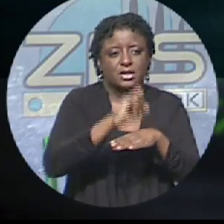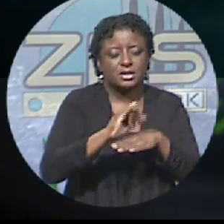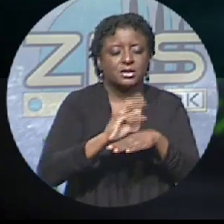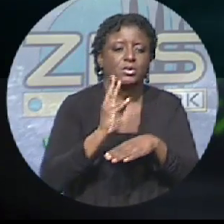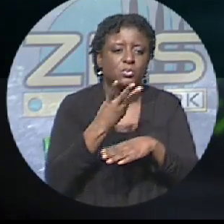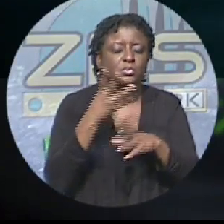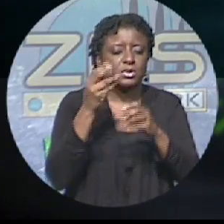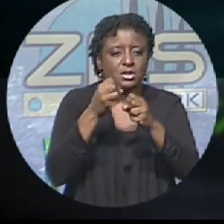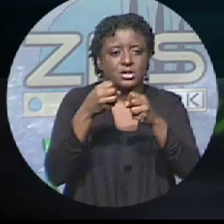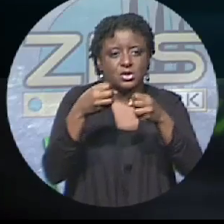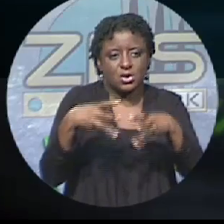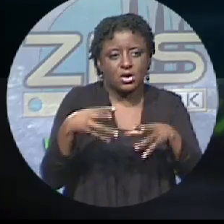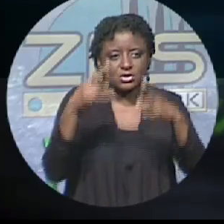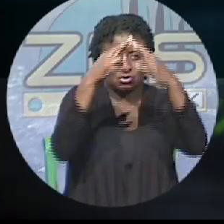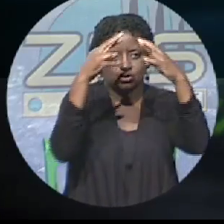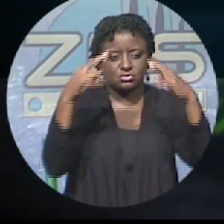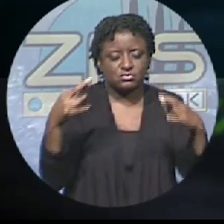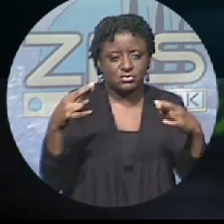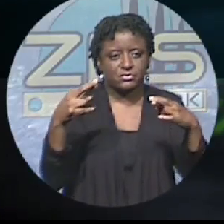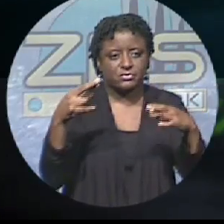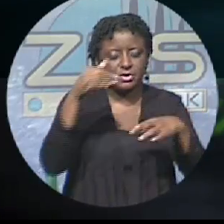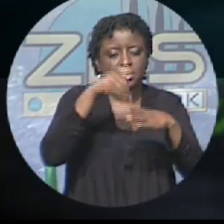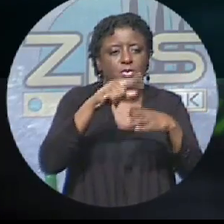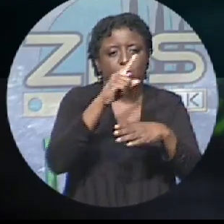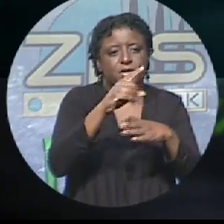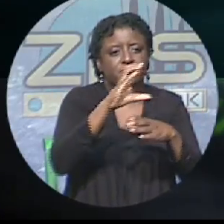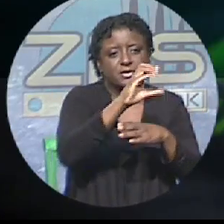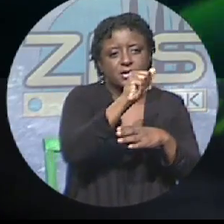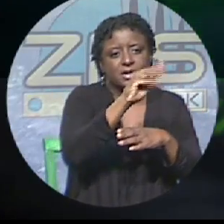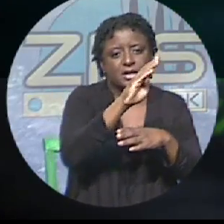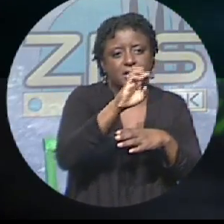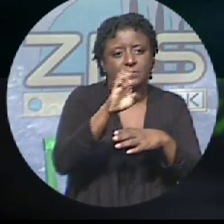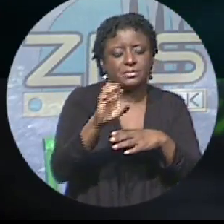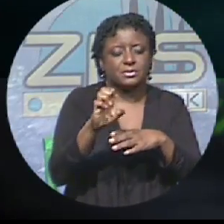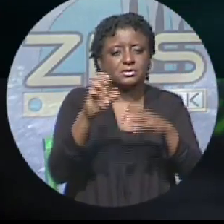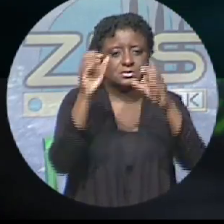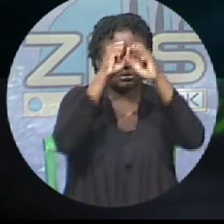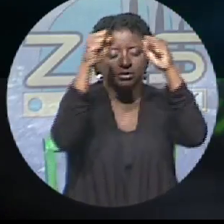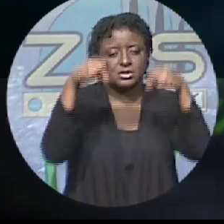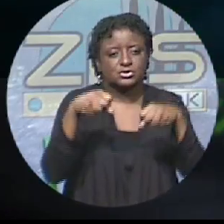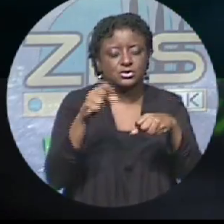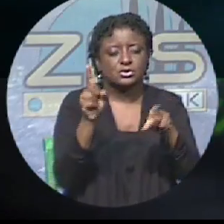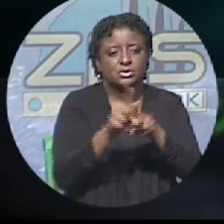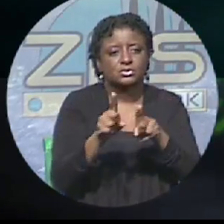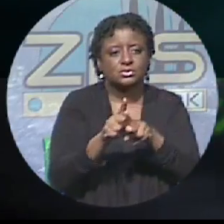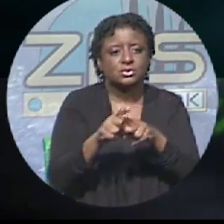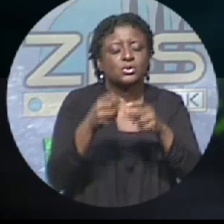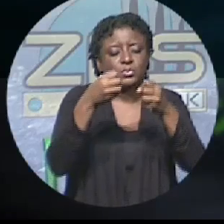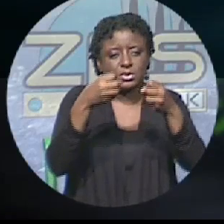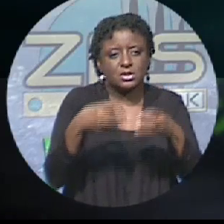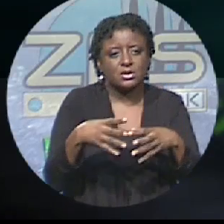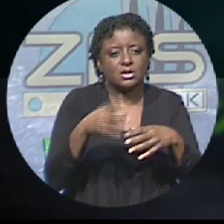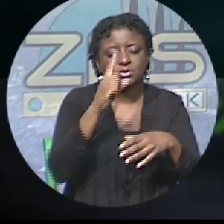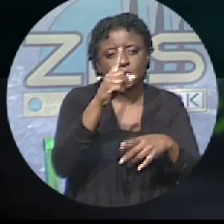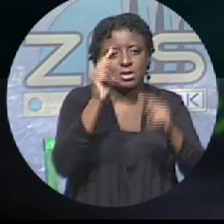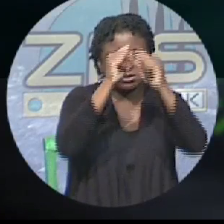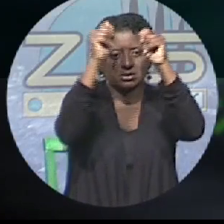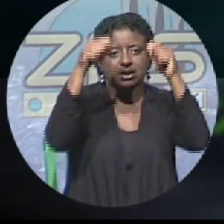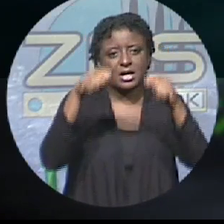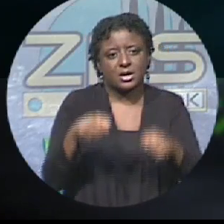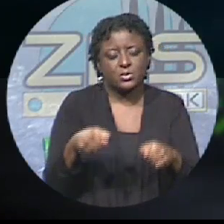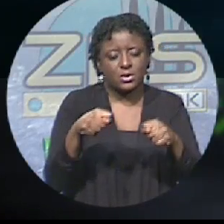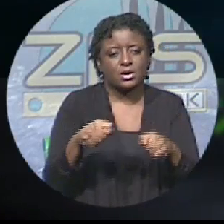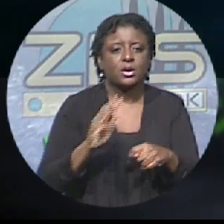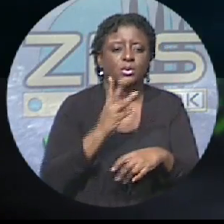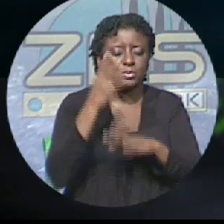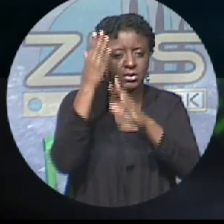our generator room and one of our cable stations. In Auckland, we would have lost one of our towers. We are